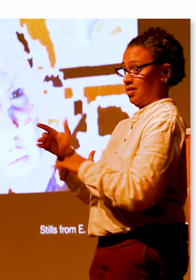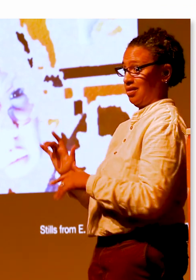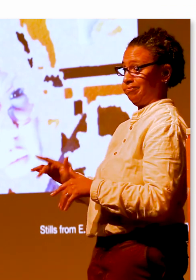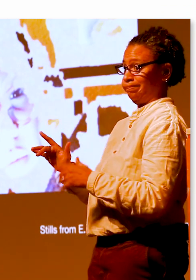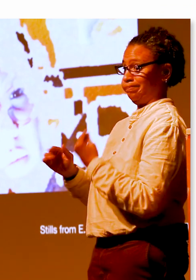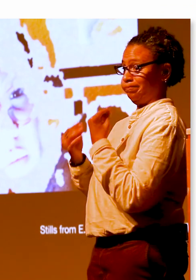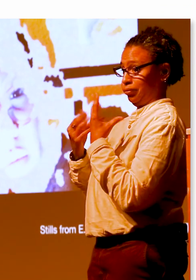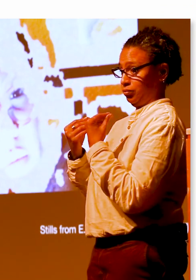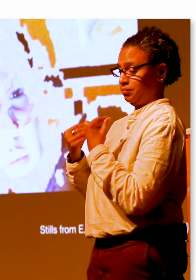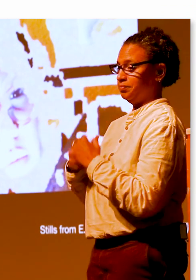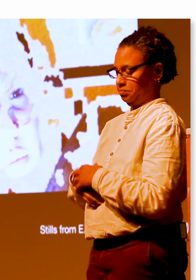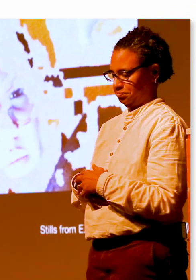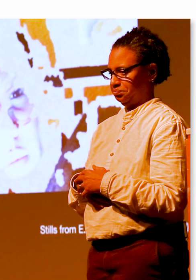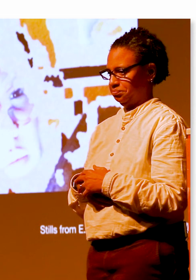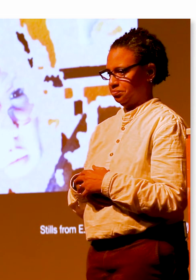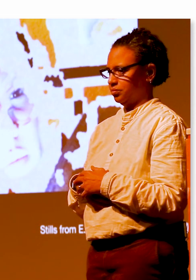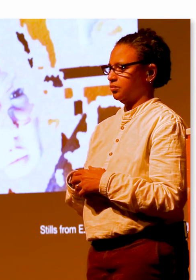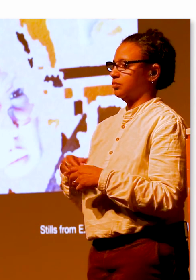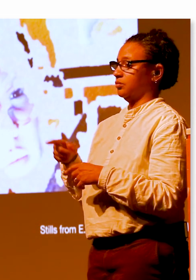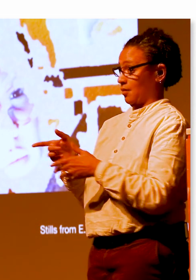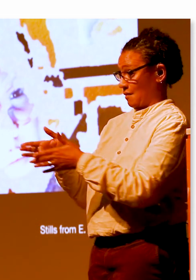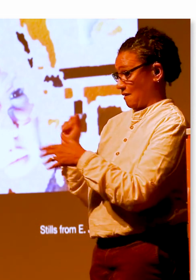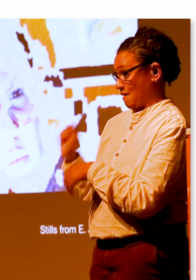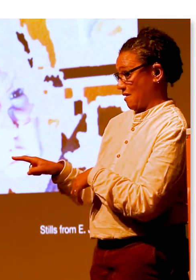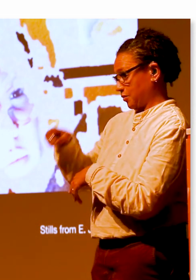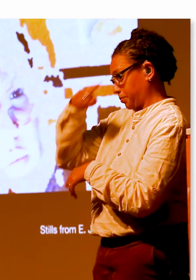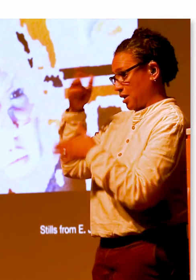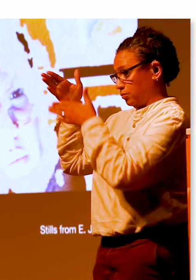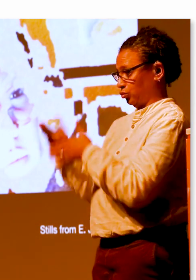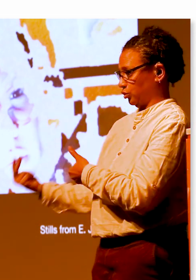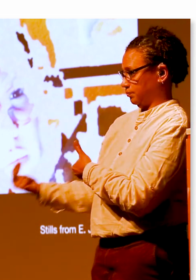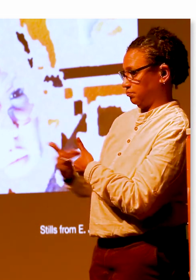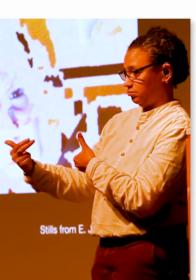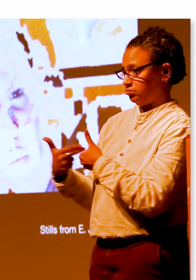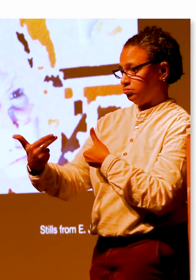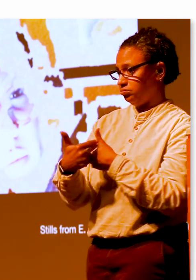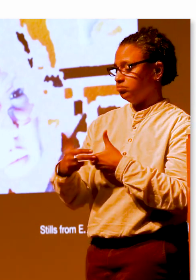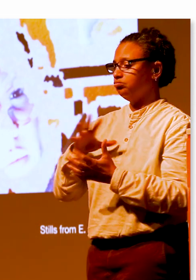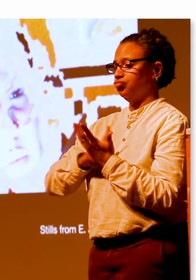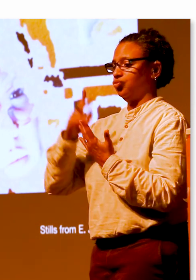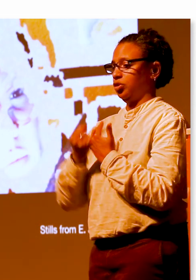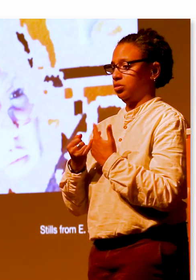to participate in this project. And it's something that I think of often because